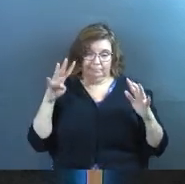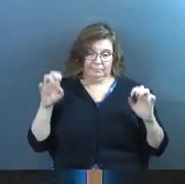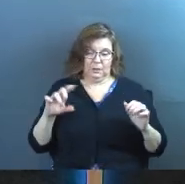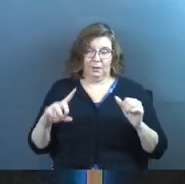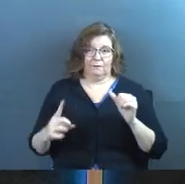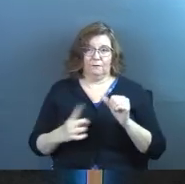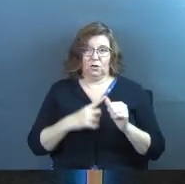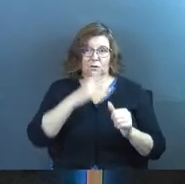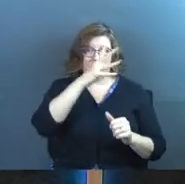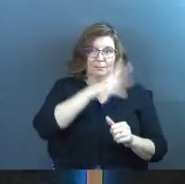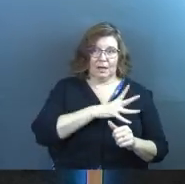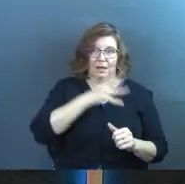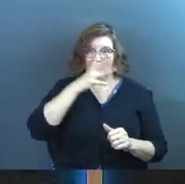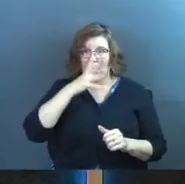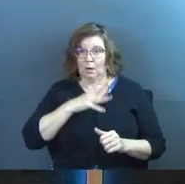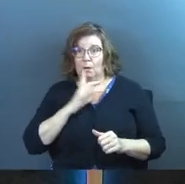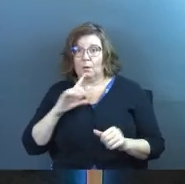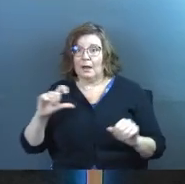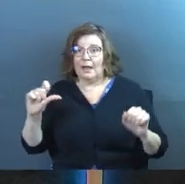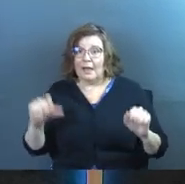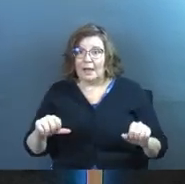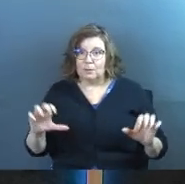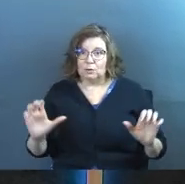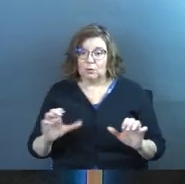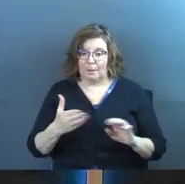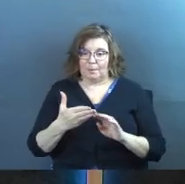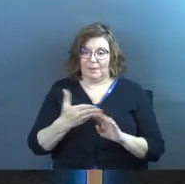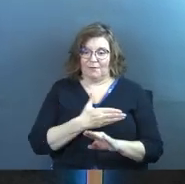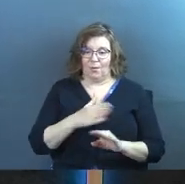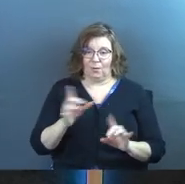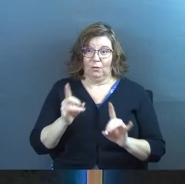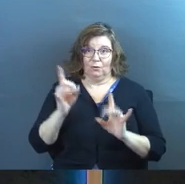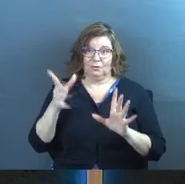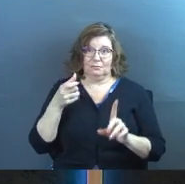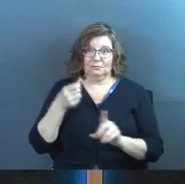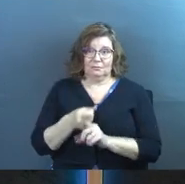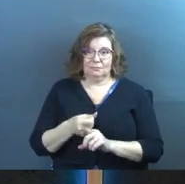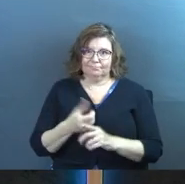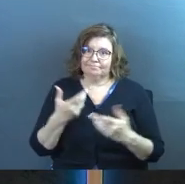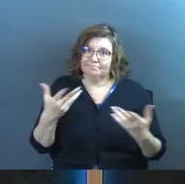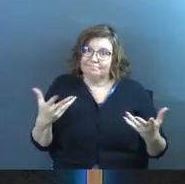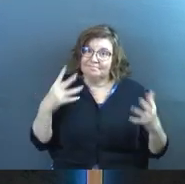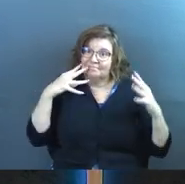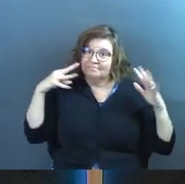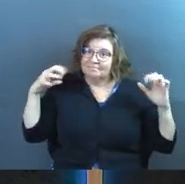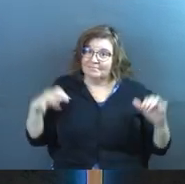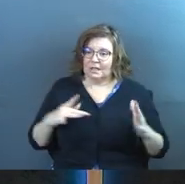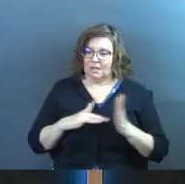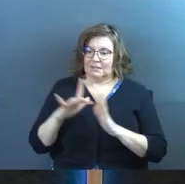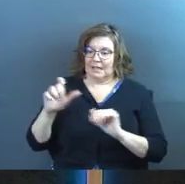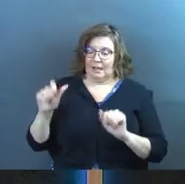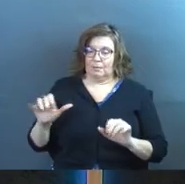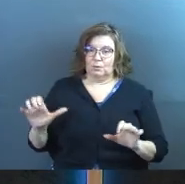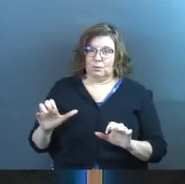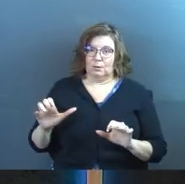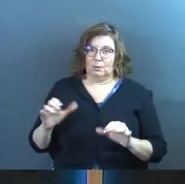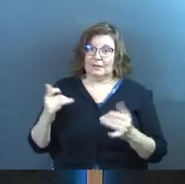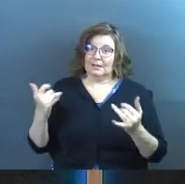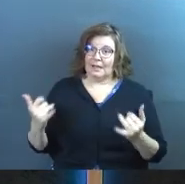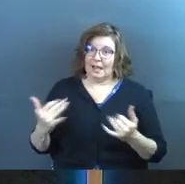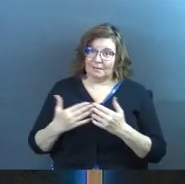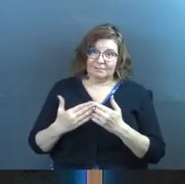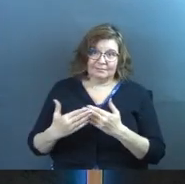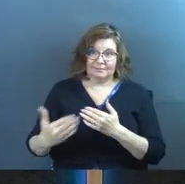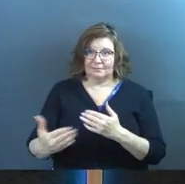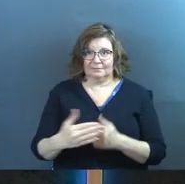what the first man and the first woman were able to do before the curse? And who knows what Jesus is able to do even